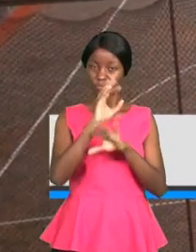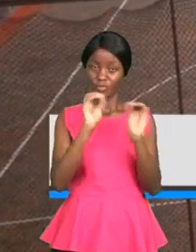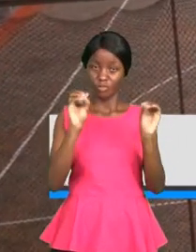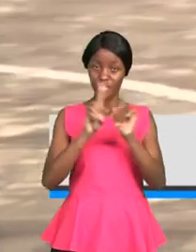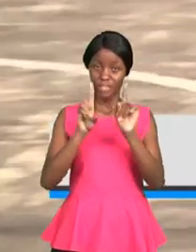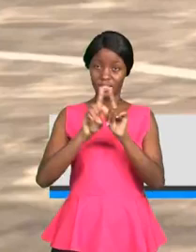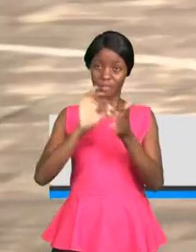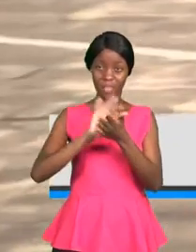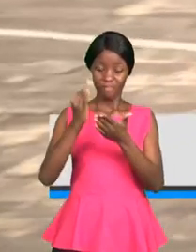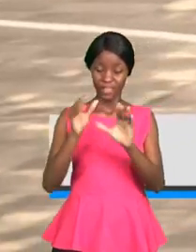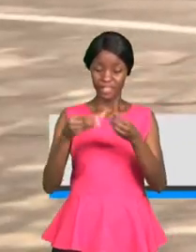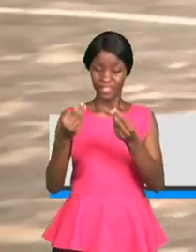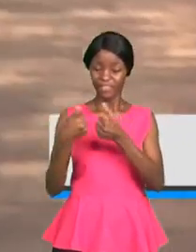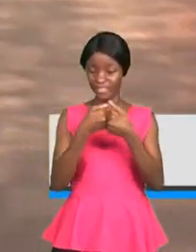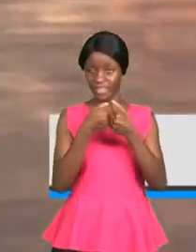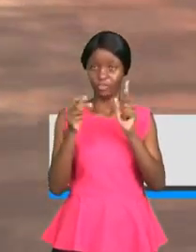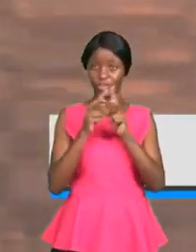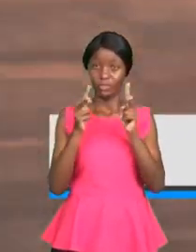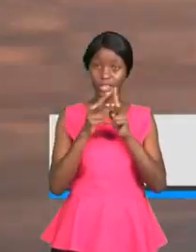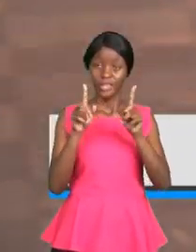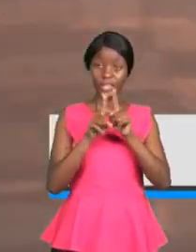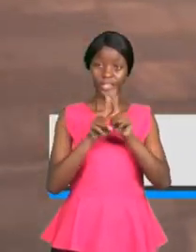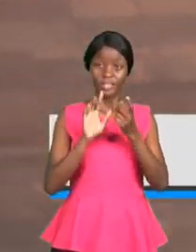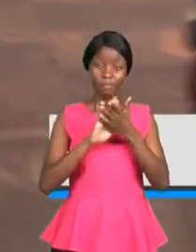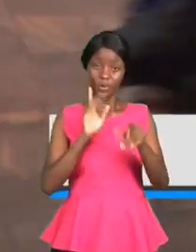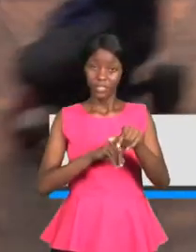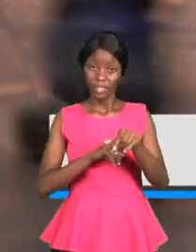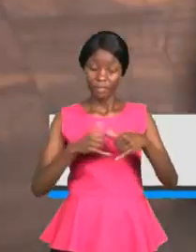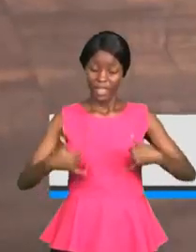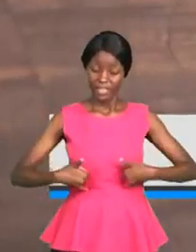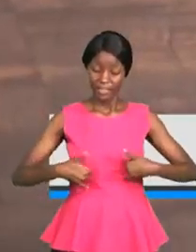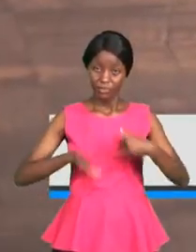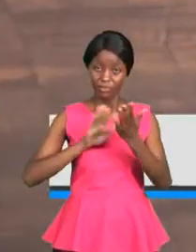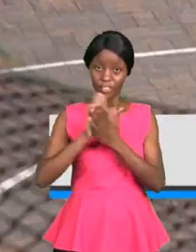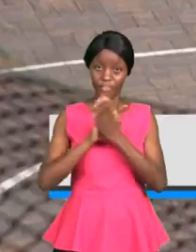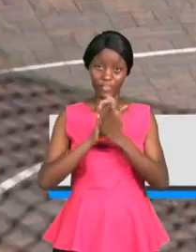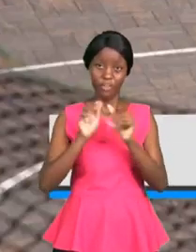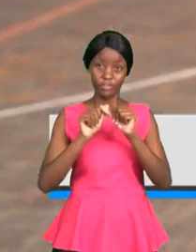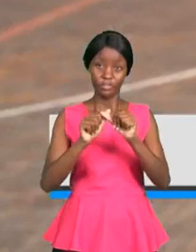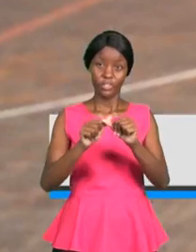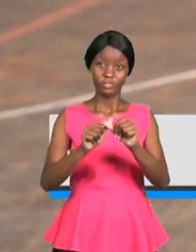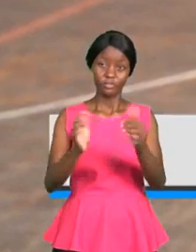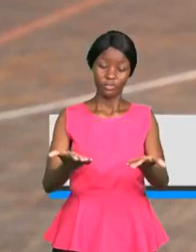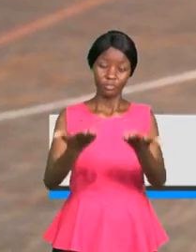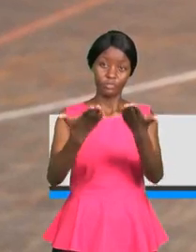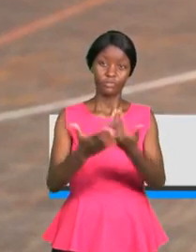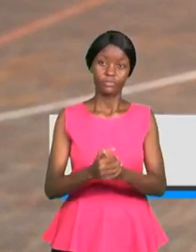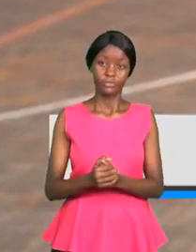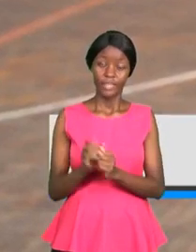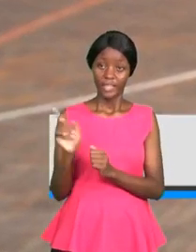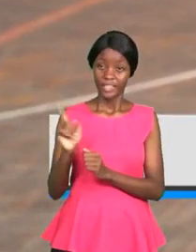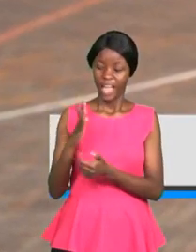often a struggle, explains coach Zephanias Taimo, but the team's motivation keeps him going. sport? It